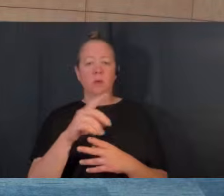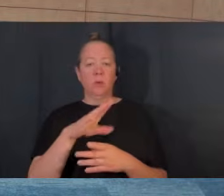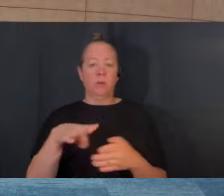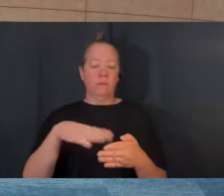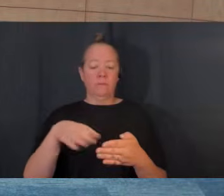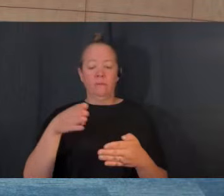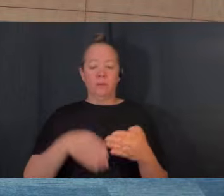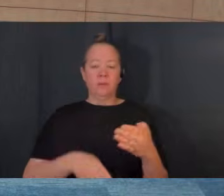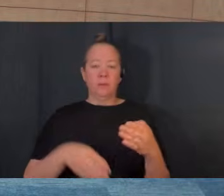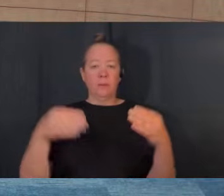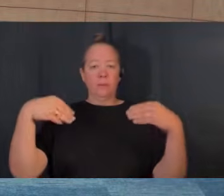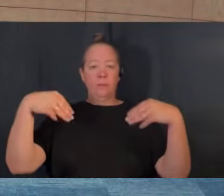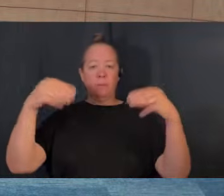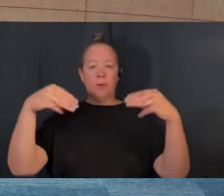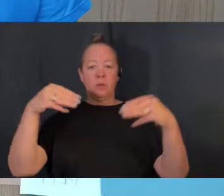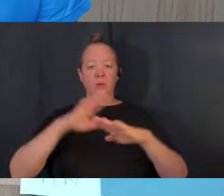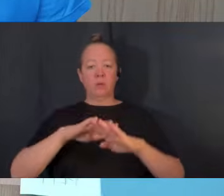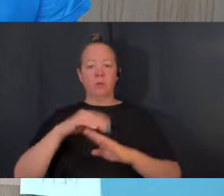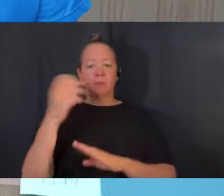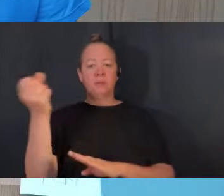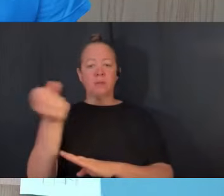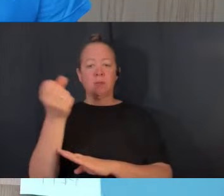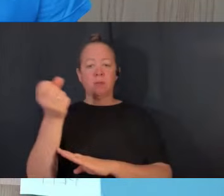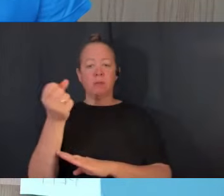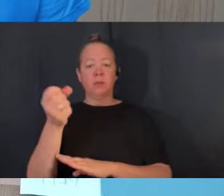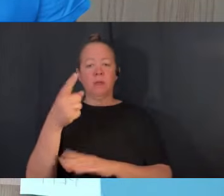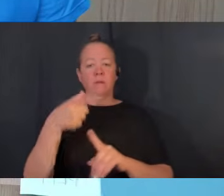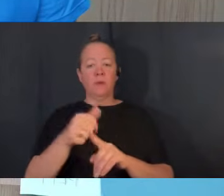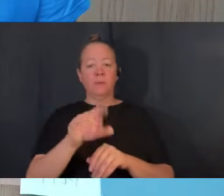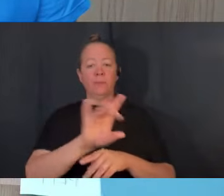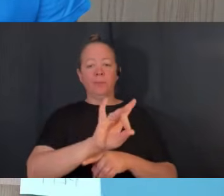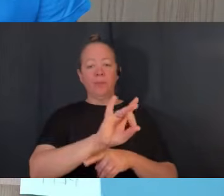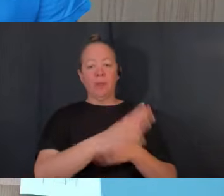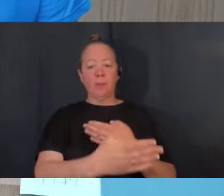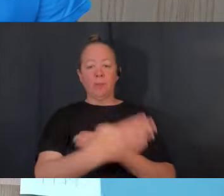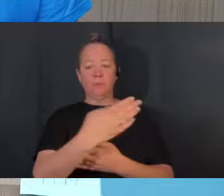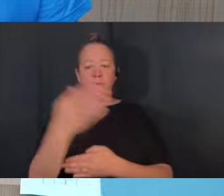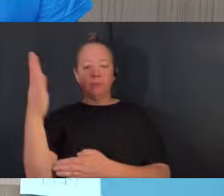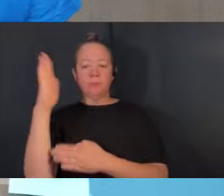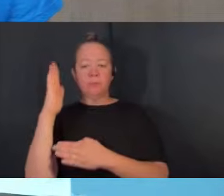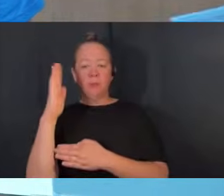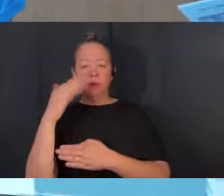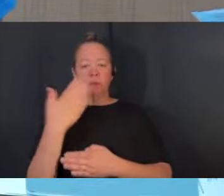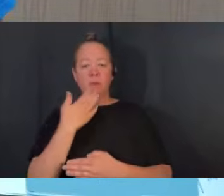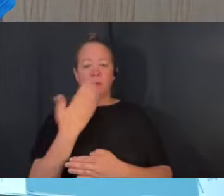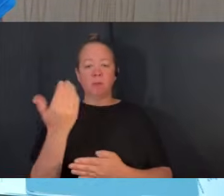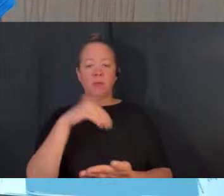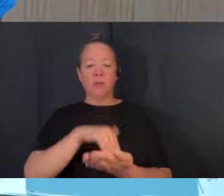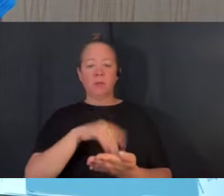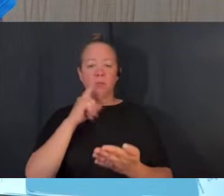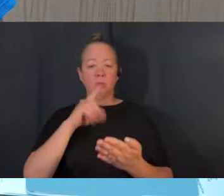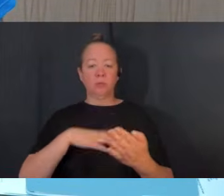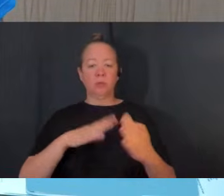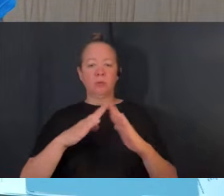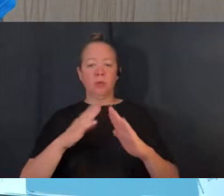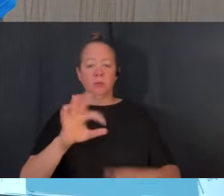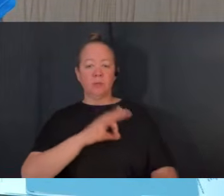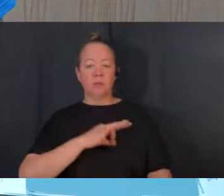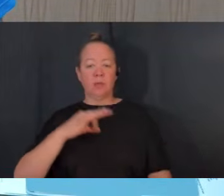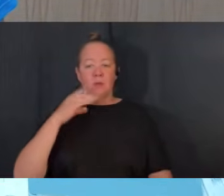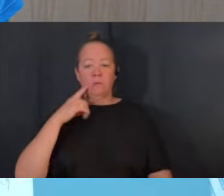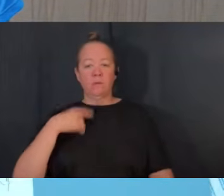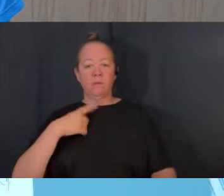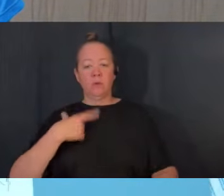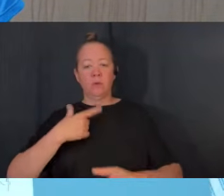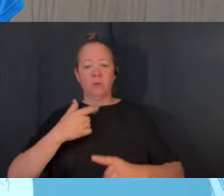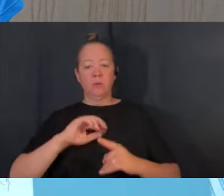to 12. Thanks again to the town staff for getting the parking lot and the facility prepared. It is always a tall order, and Mr.